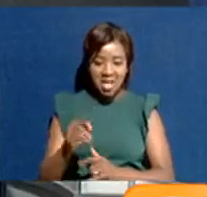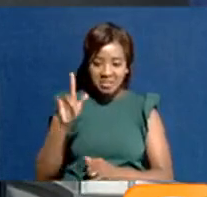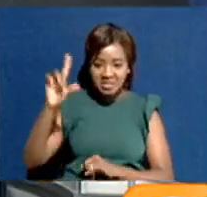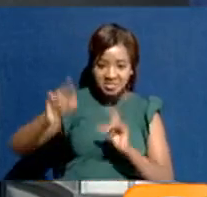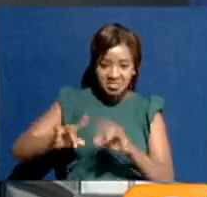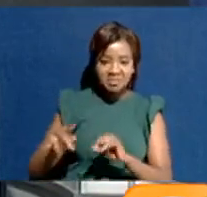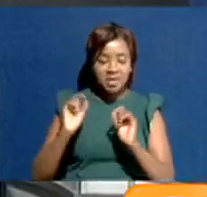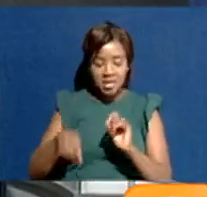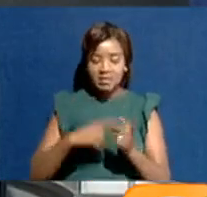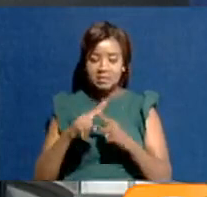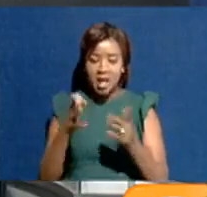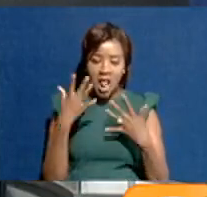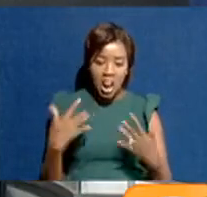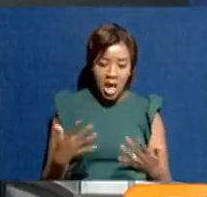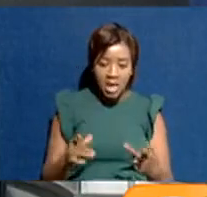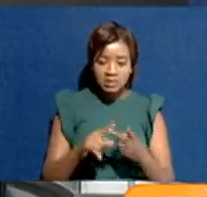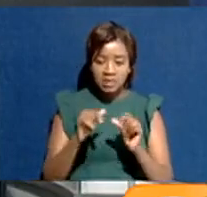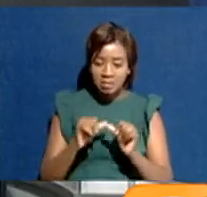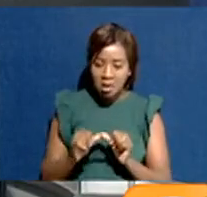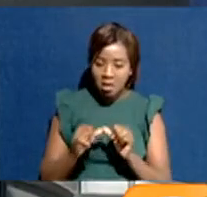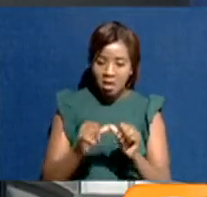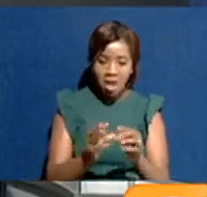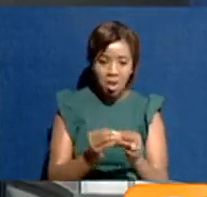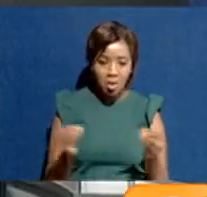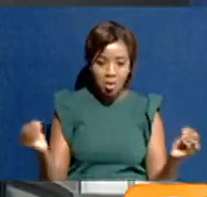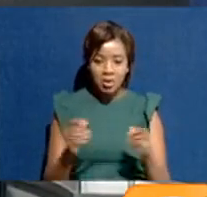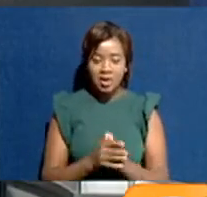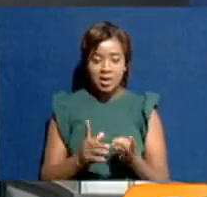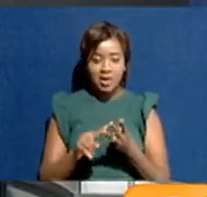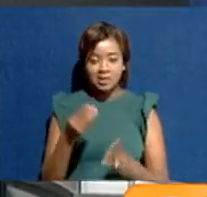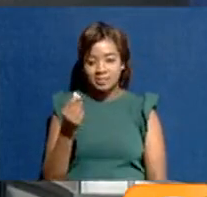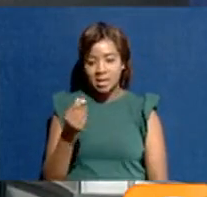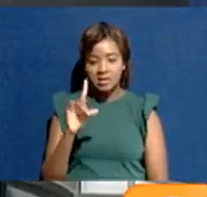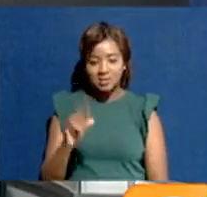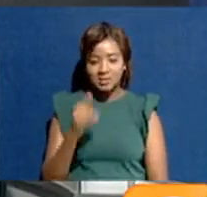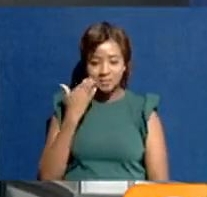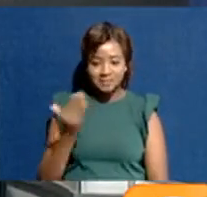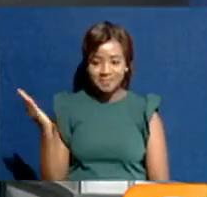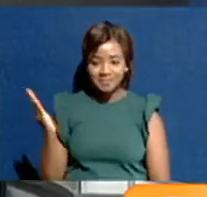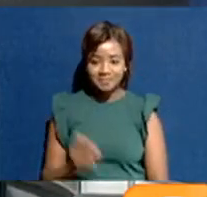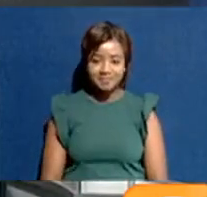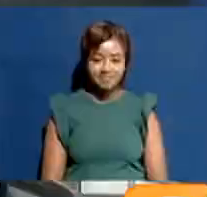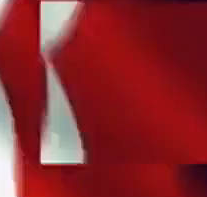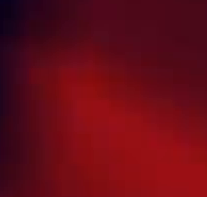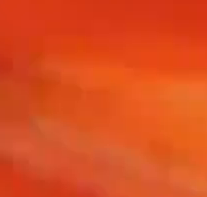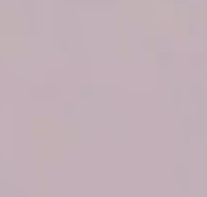lighter, durable, and time-conscious. Edward Chwea tells us more on this week's edition of Made in Kenya.